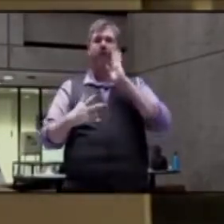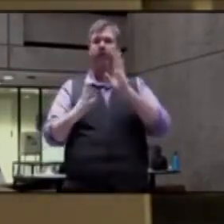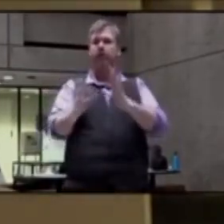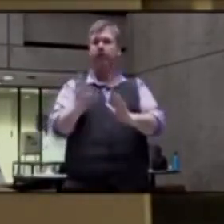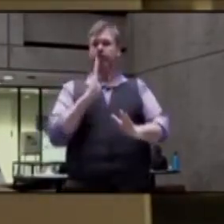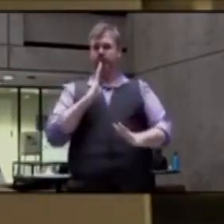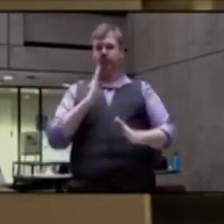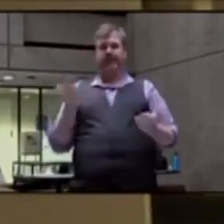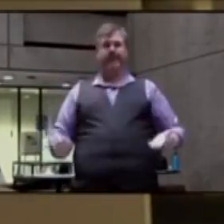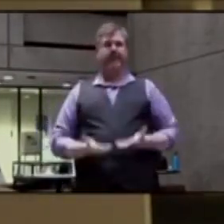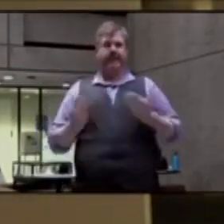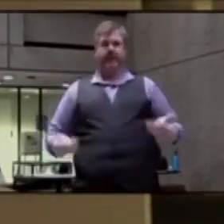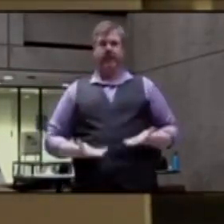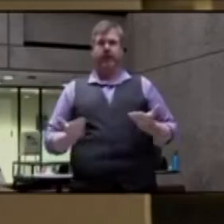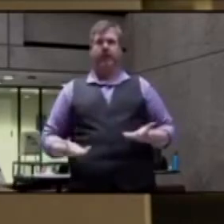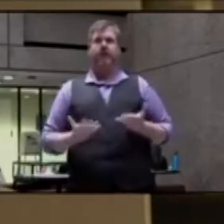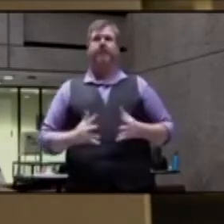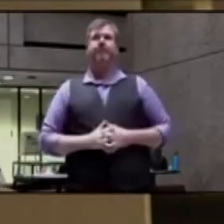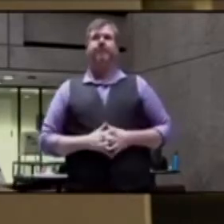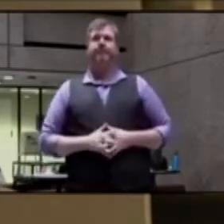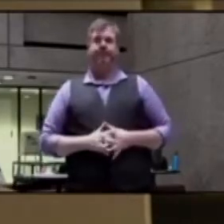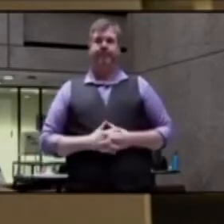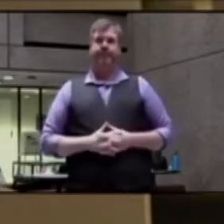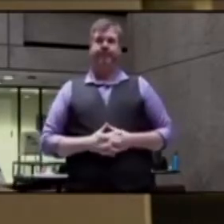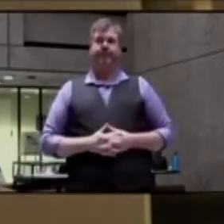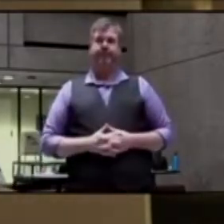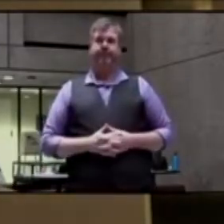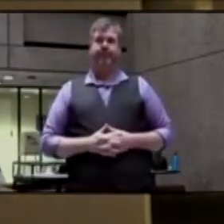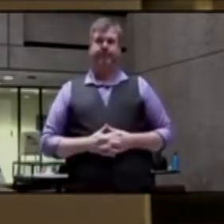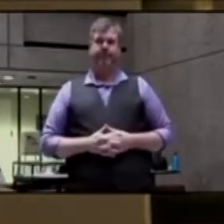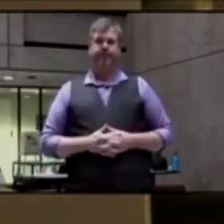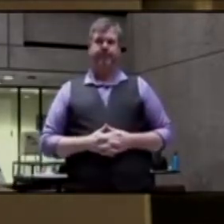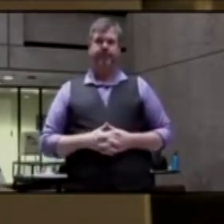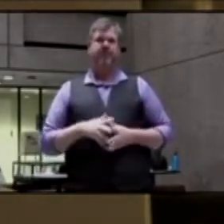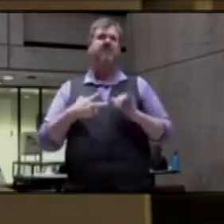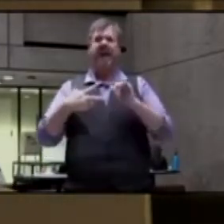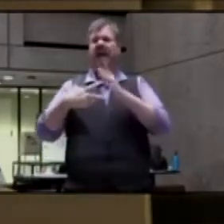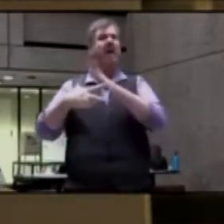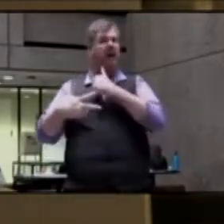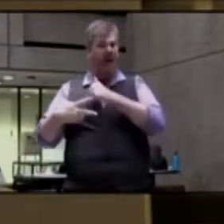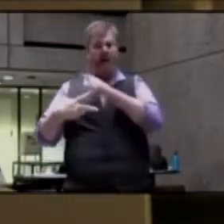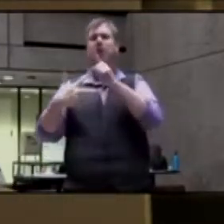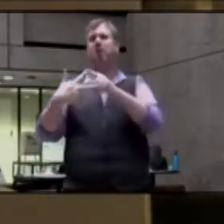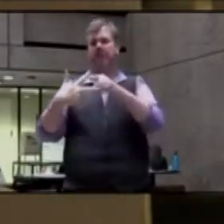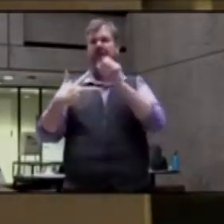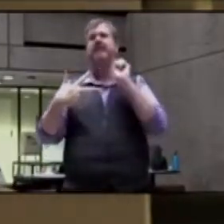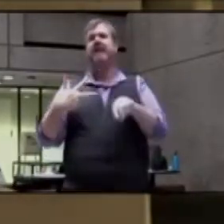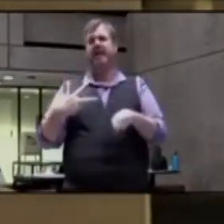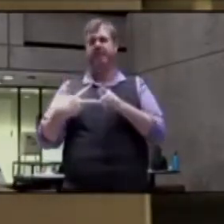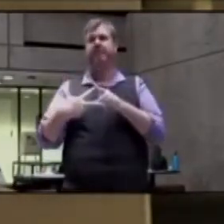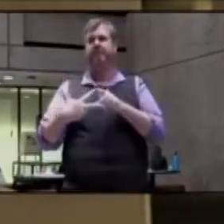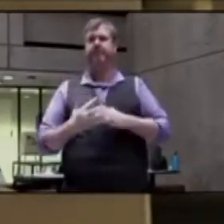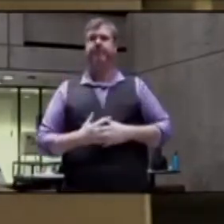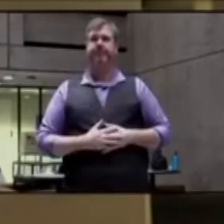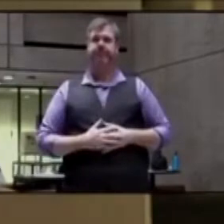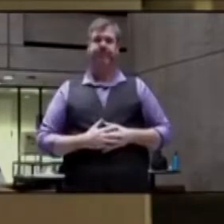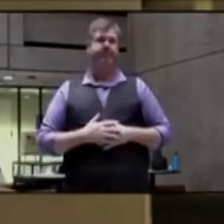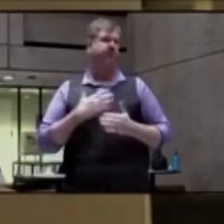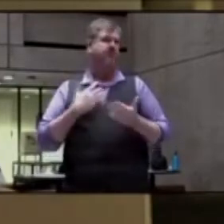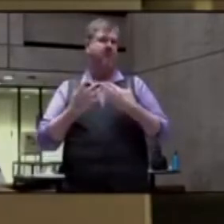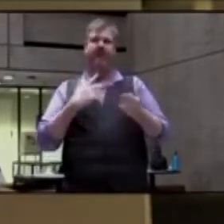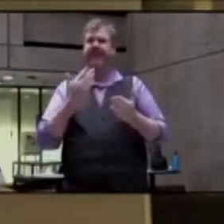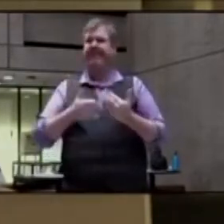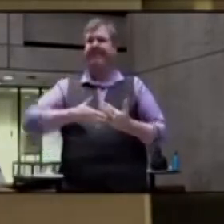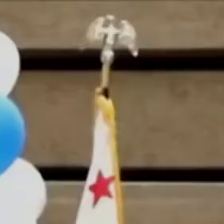So it just completely skips the post office. So whatever is more convenient for our voters to choose from. We have a lot of options.